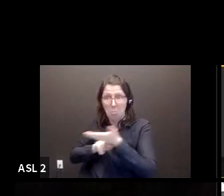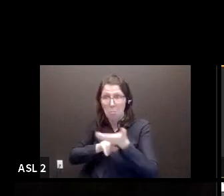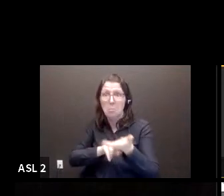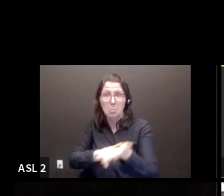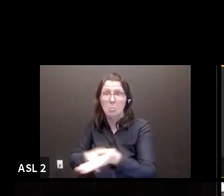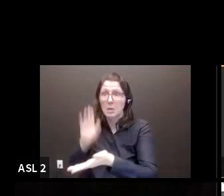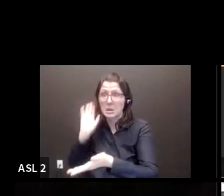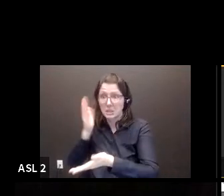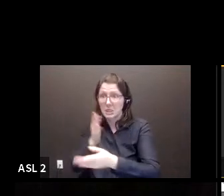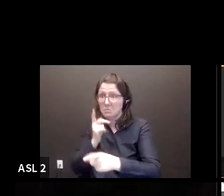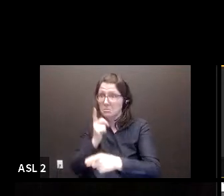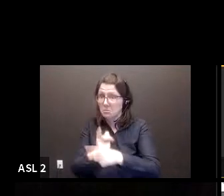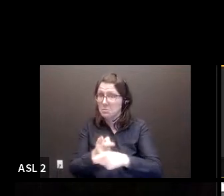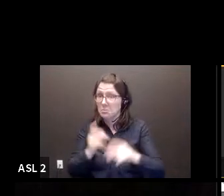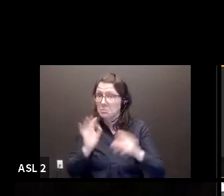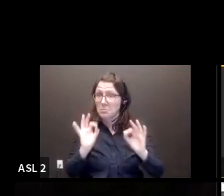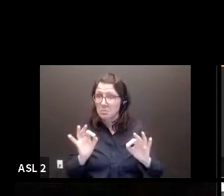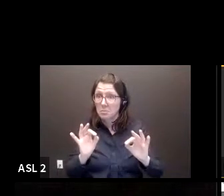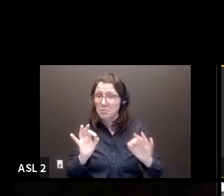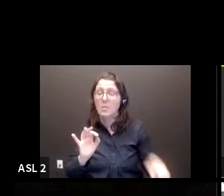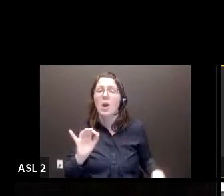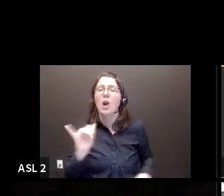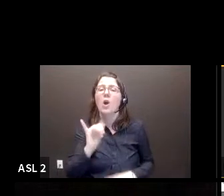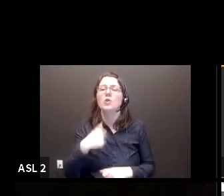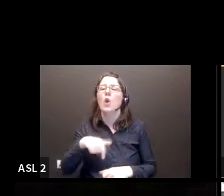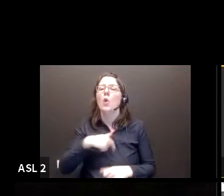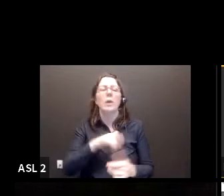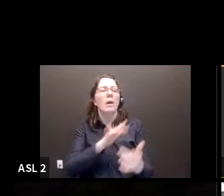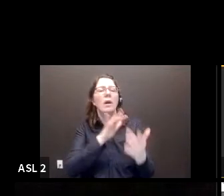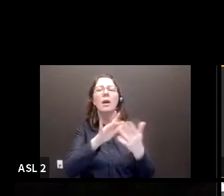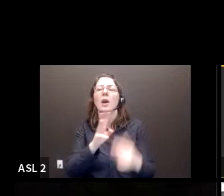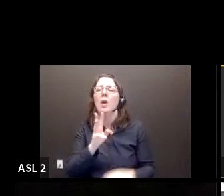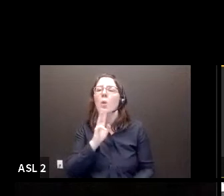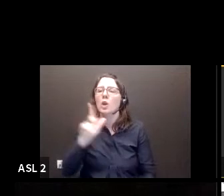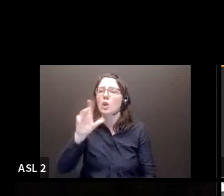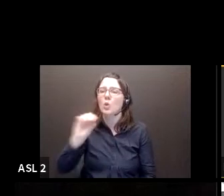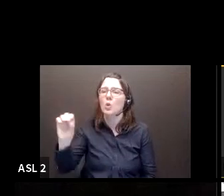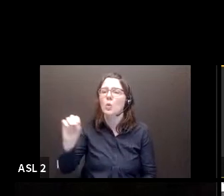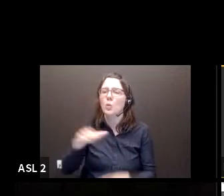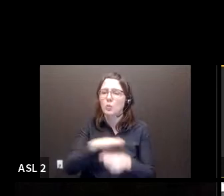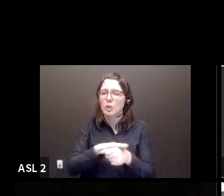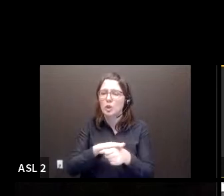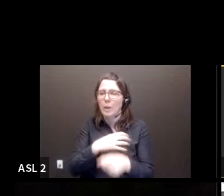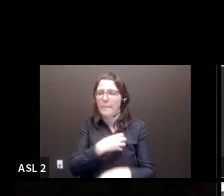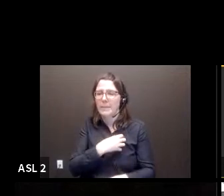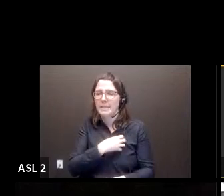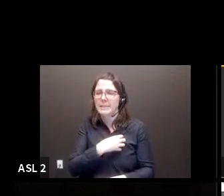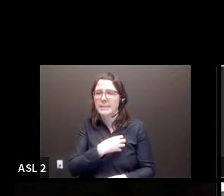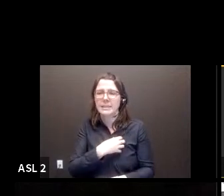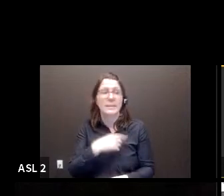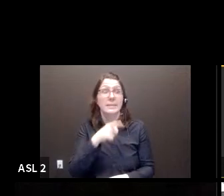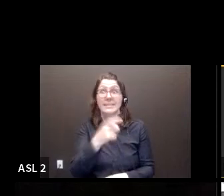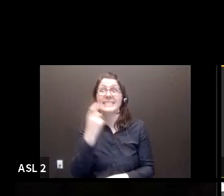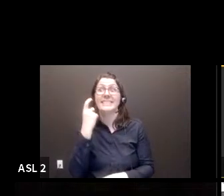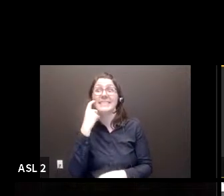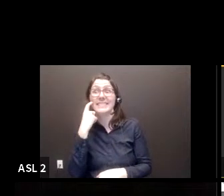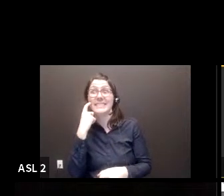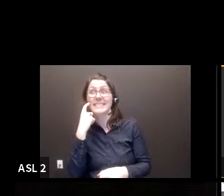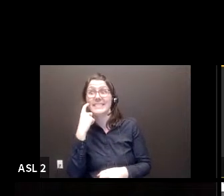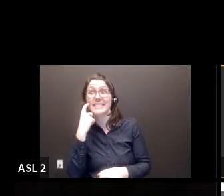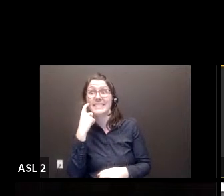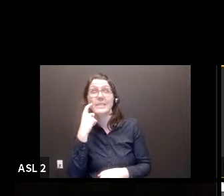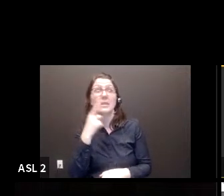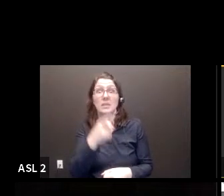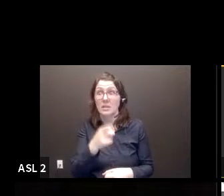including relying very heavily on the waterloo regional police service who are the most recent agency to to switch to